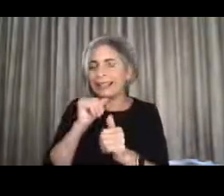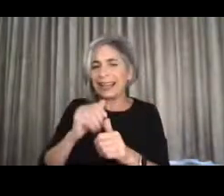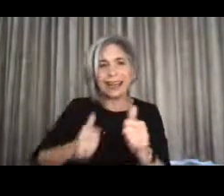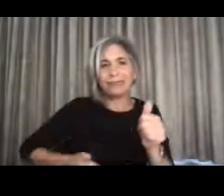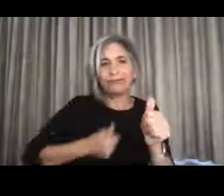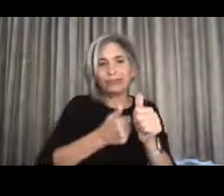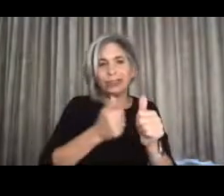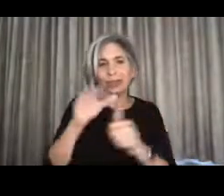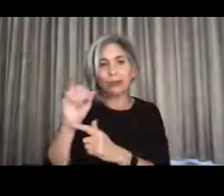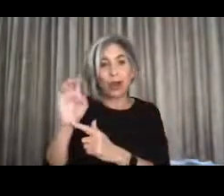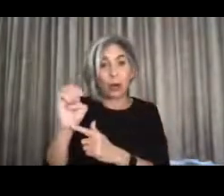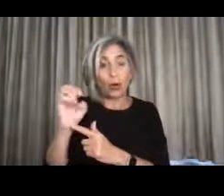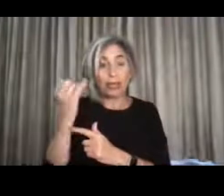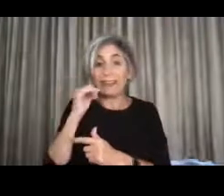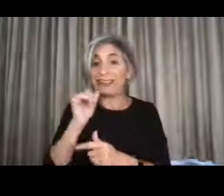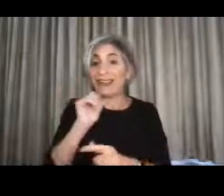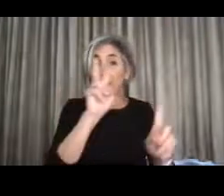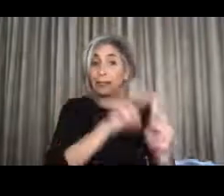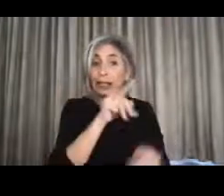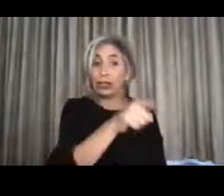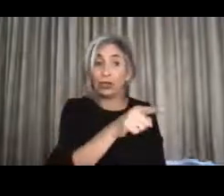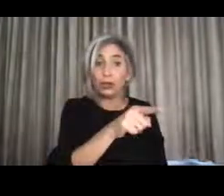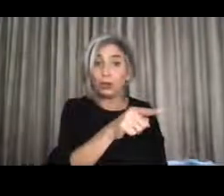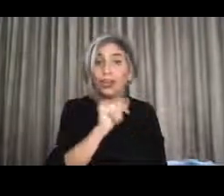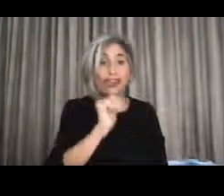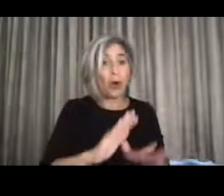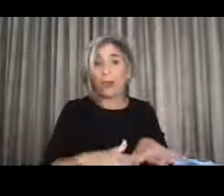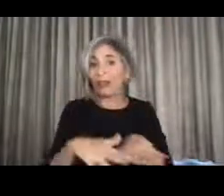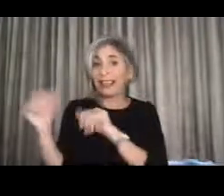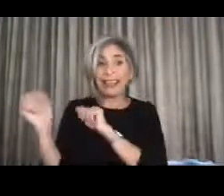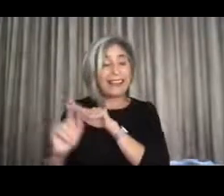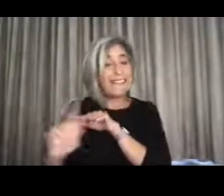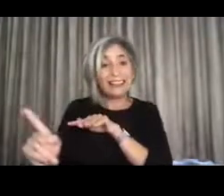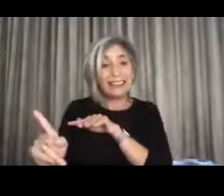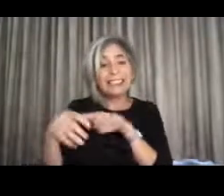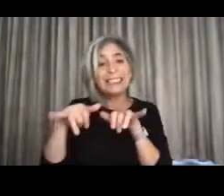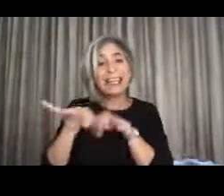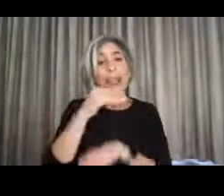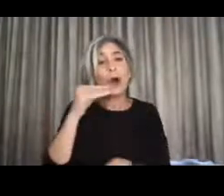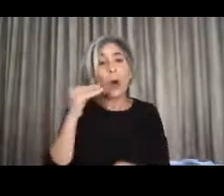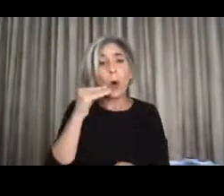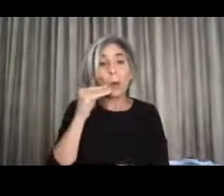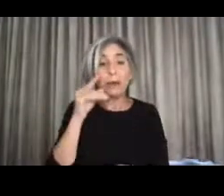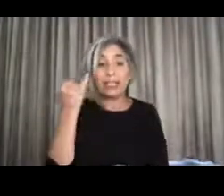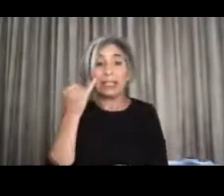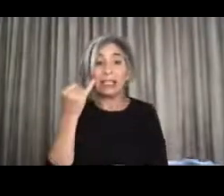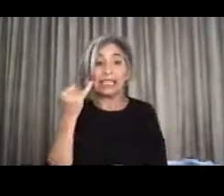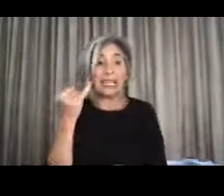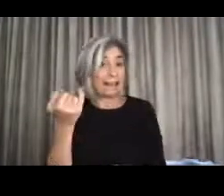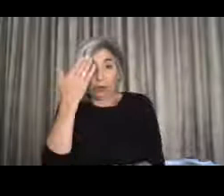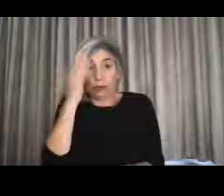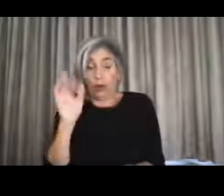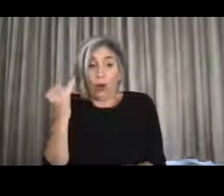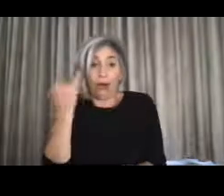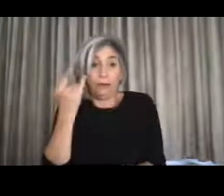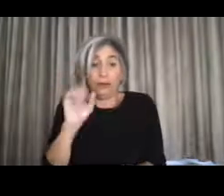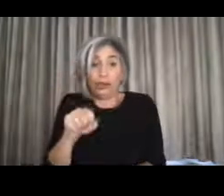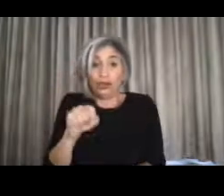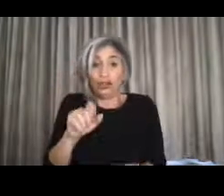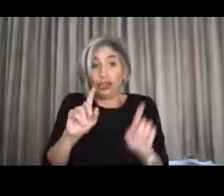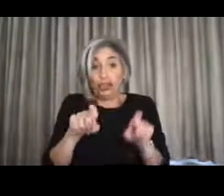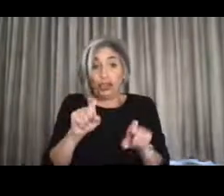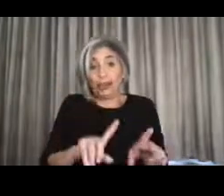those apply to you, don't evacuate. Stay home where it's comfortable. And if you're not sure, you can visit readyppc.com, put in